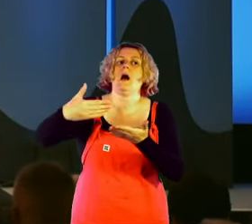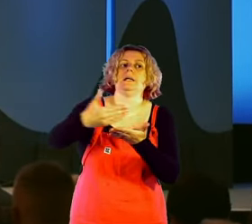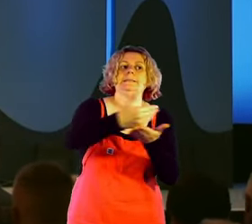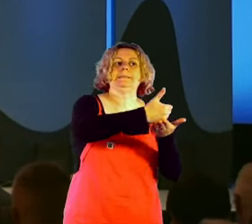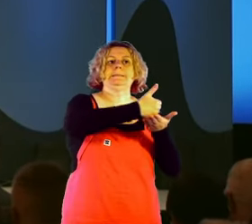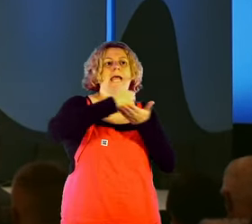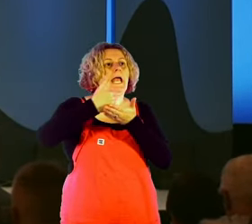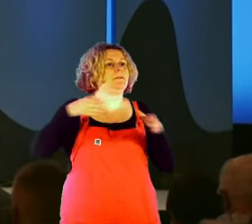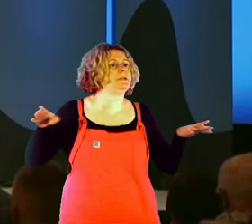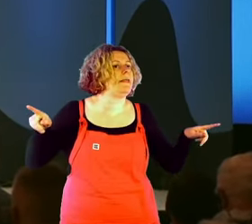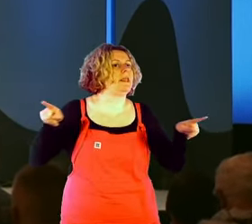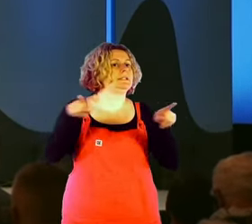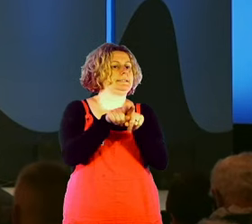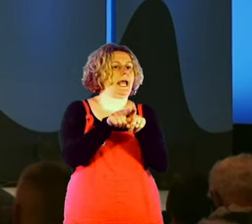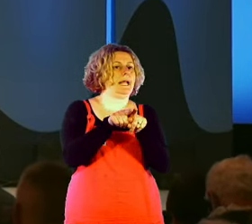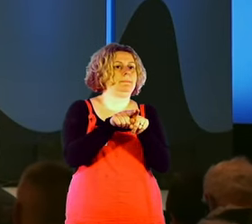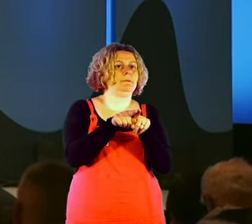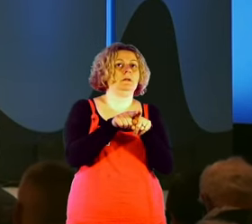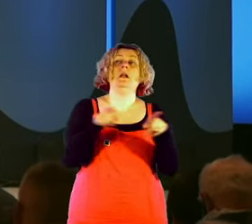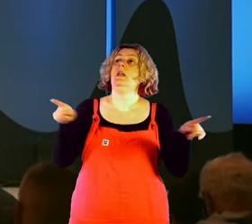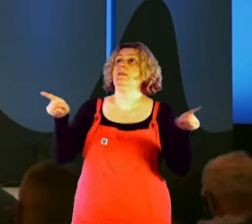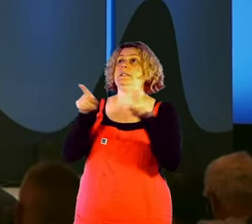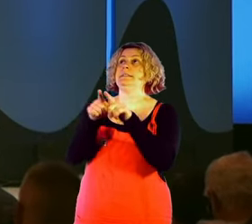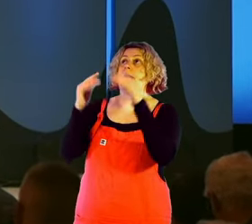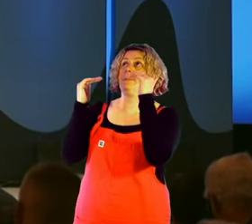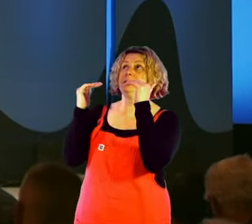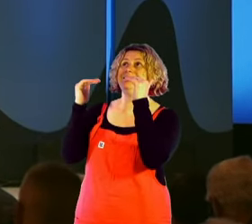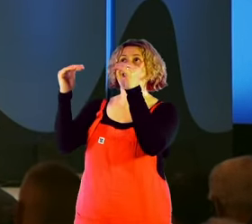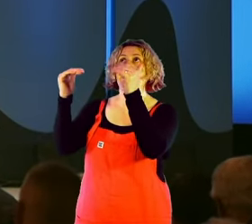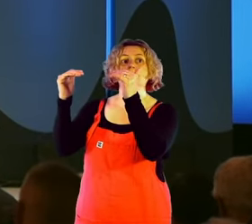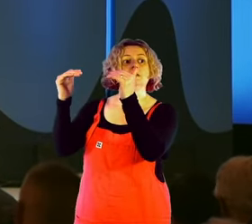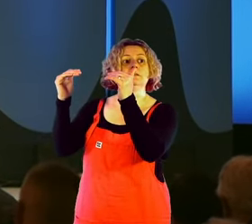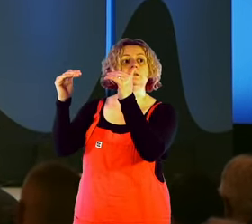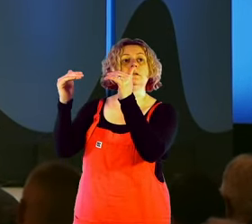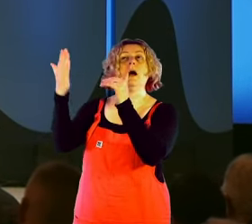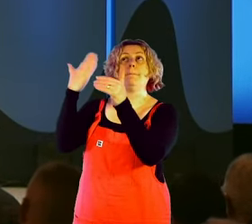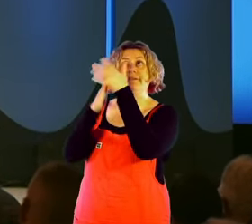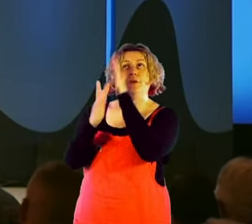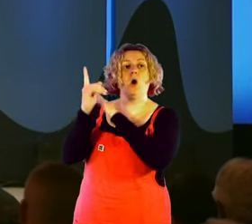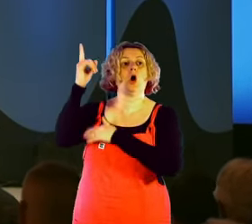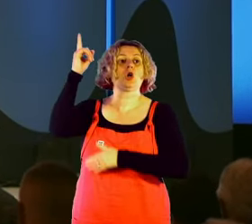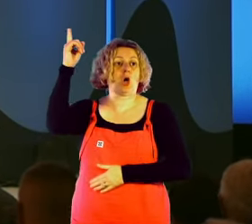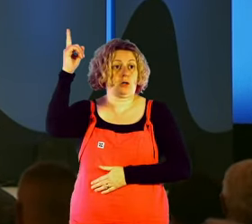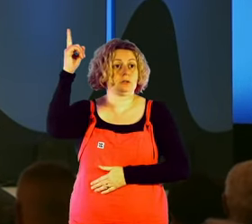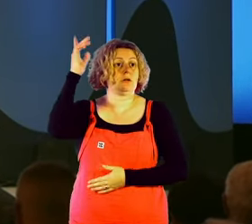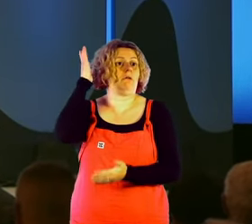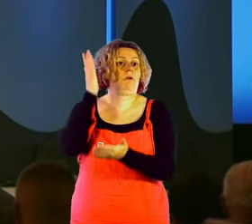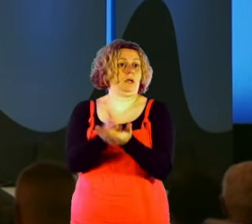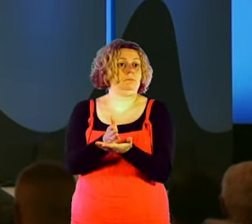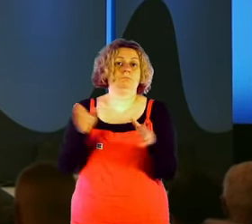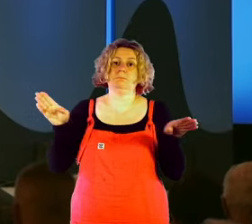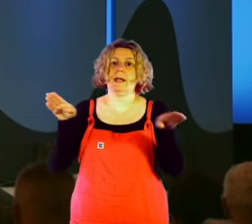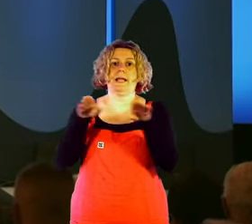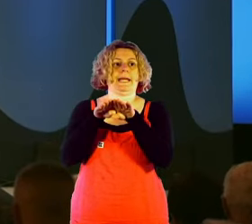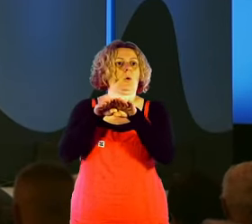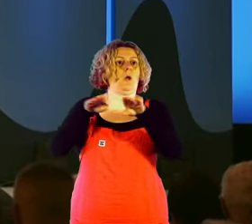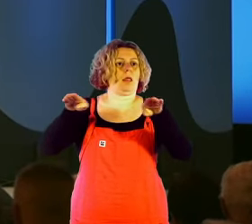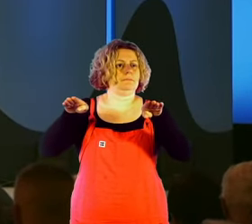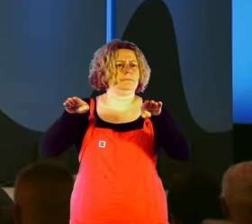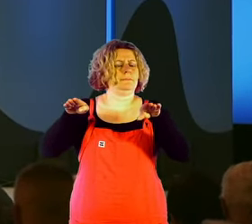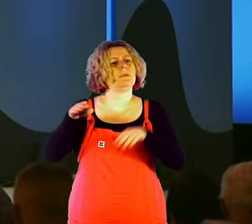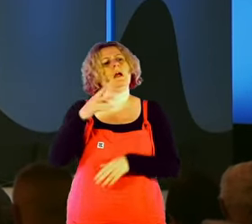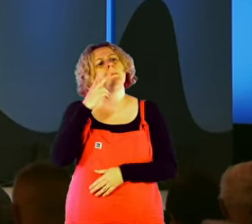to have exactly the same status before God as saved sinners. And yet when we look back at those chapters in